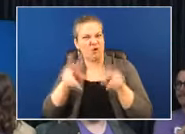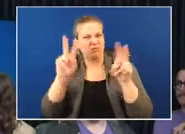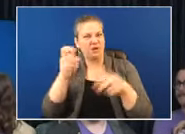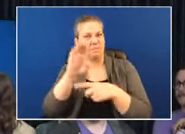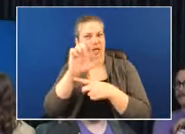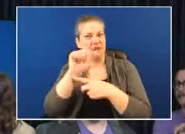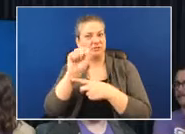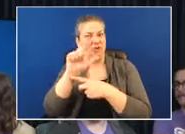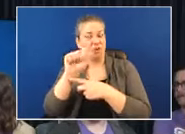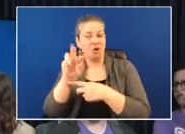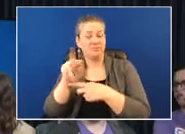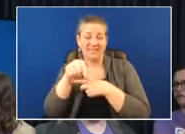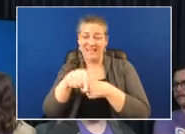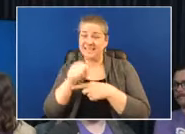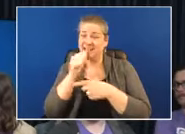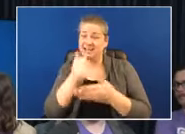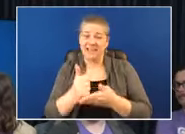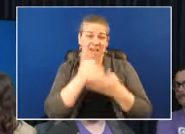CMV families.